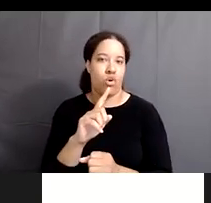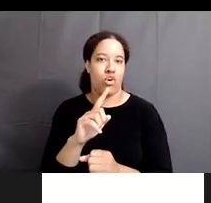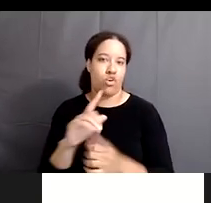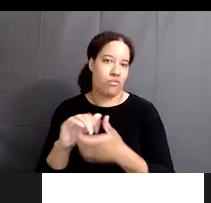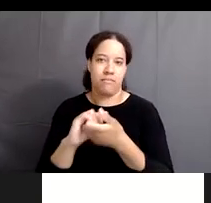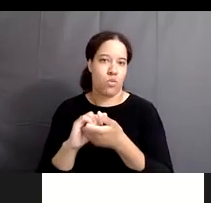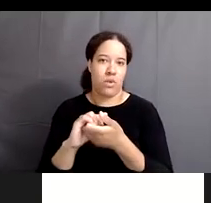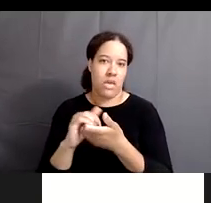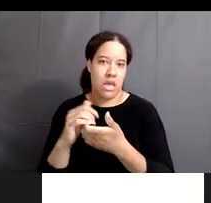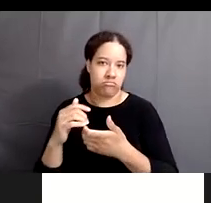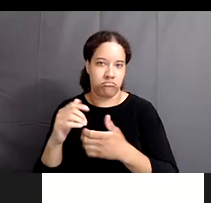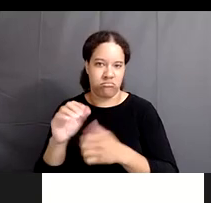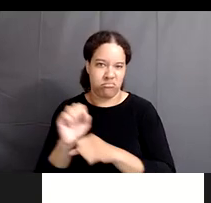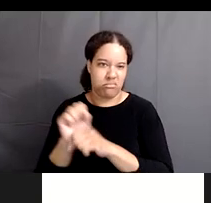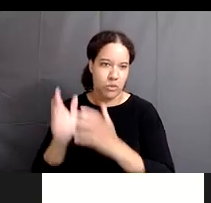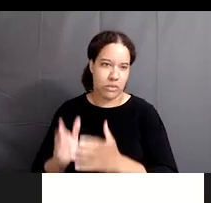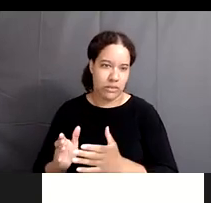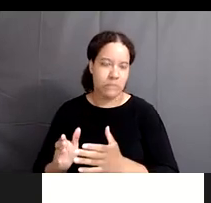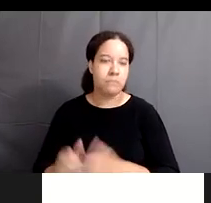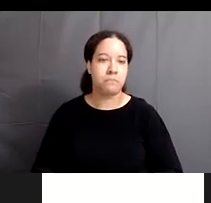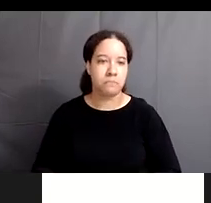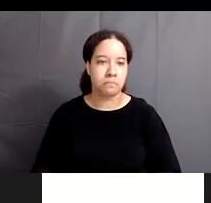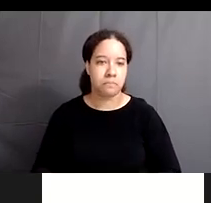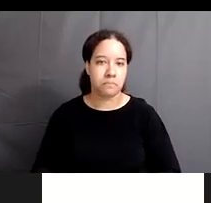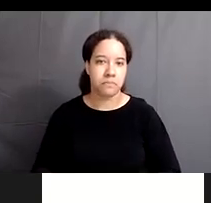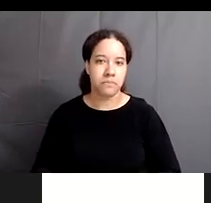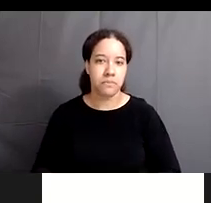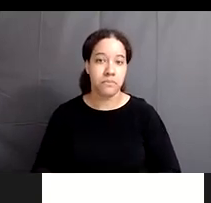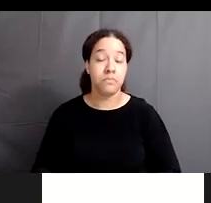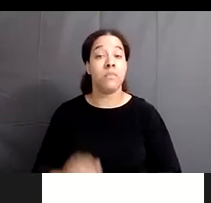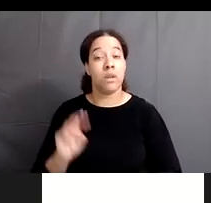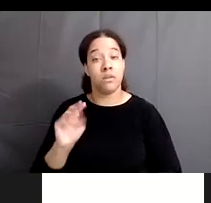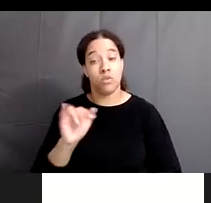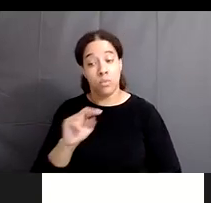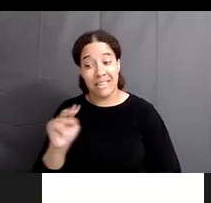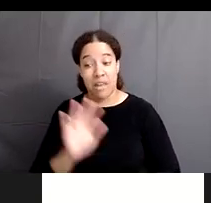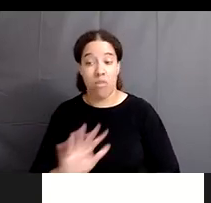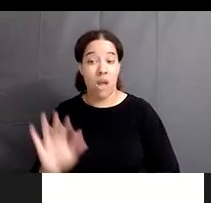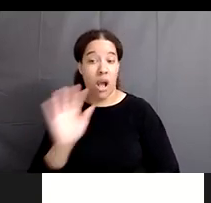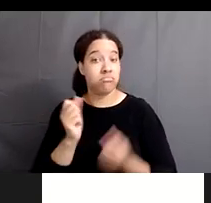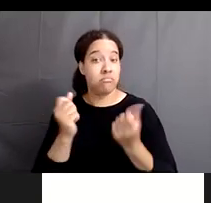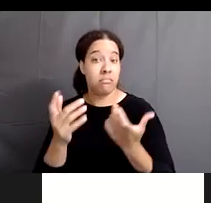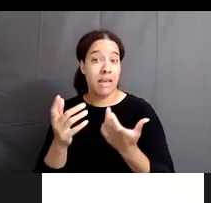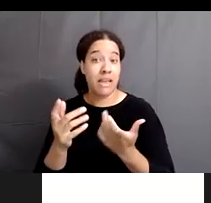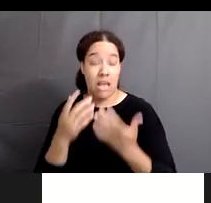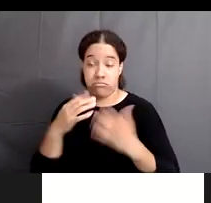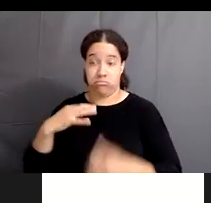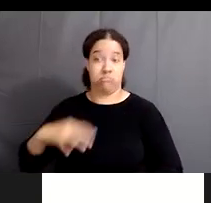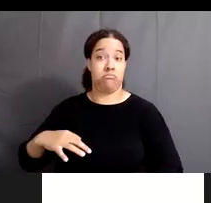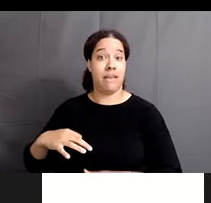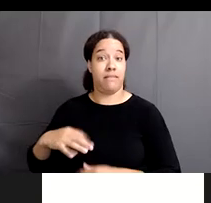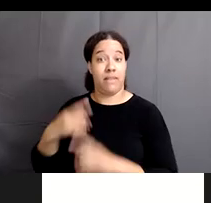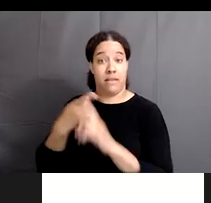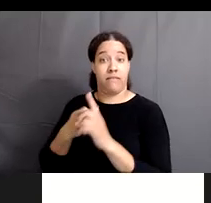sunsetted now, but there are a number of businesses in the state of Minnesota that were able to benefit from receiving those grant funds. And